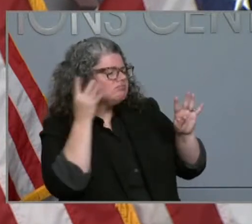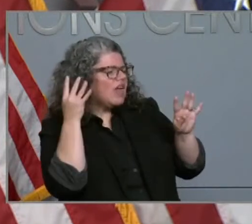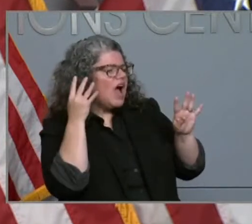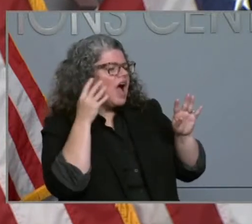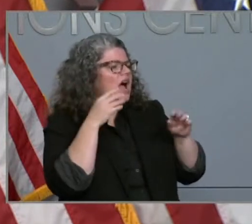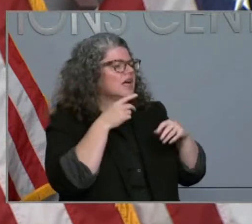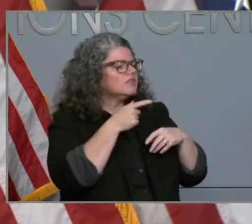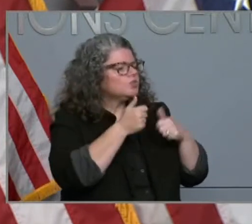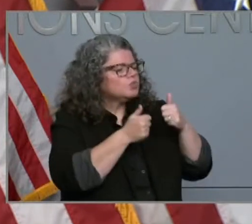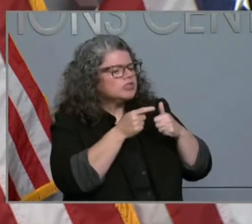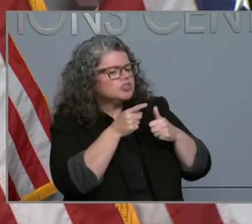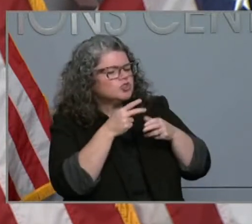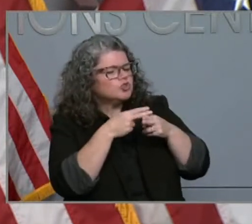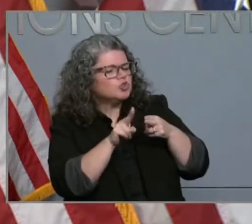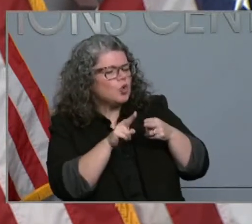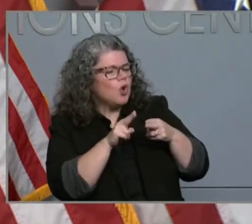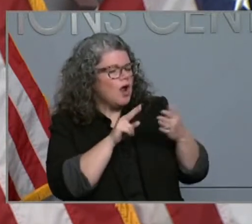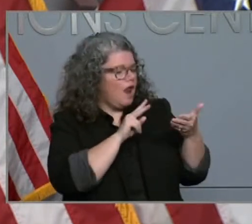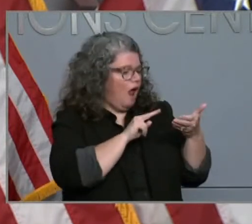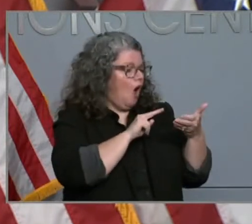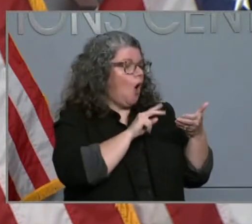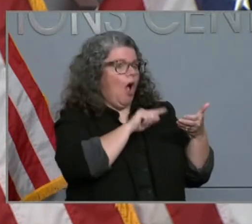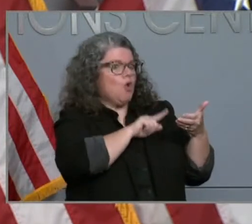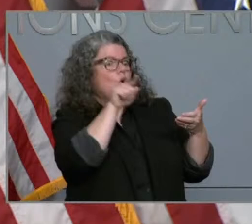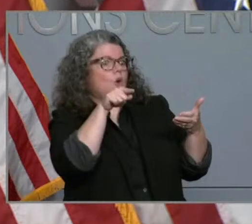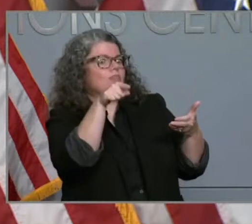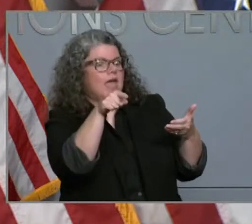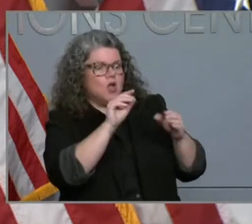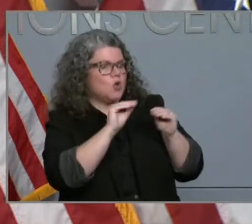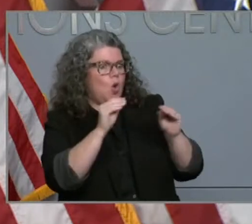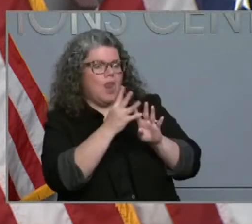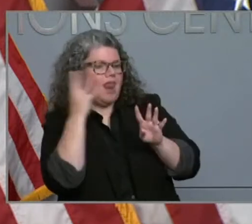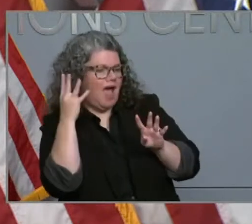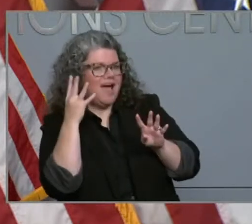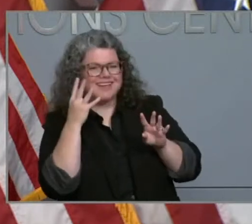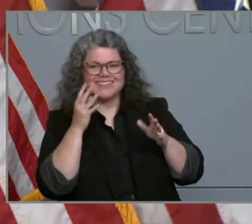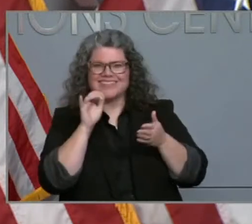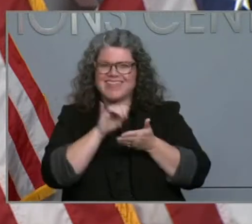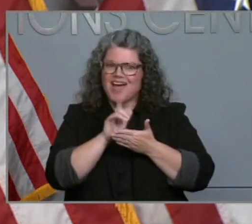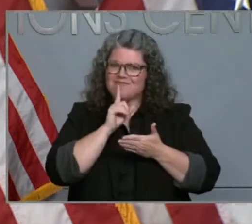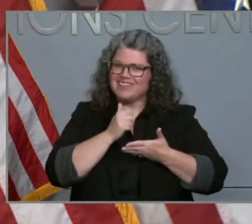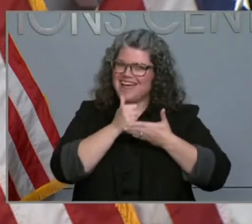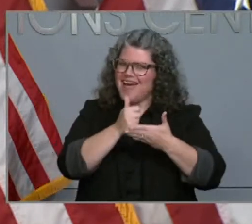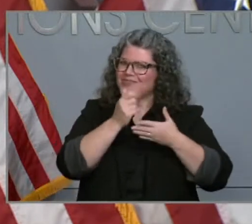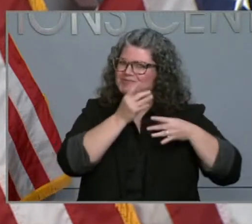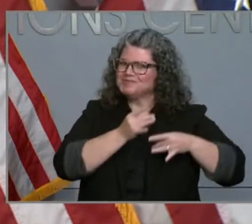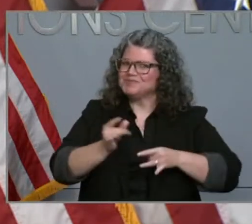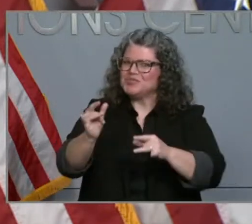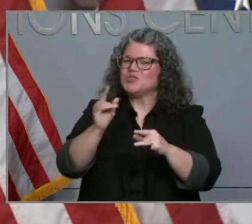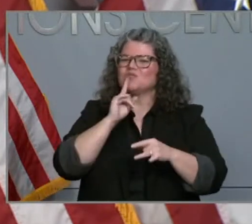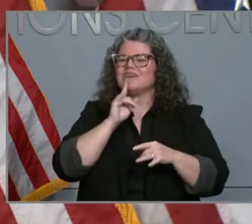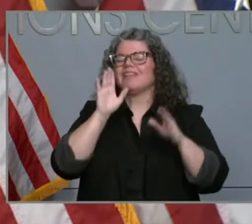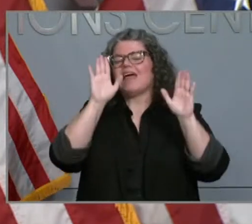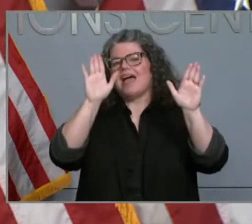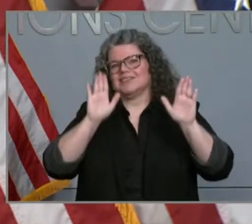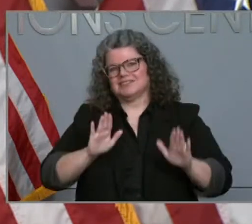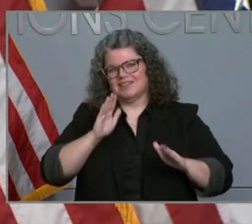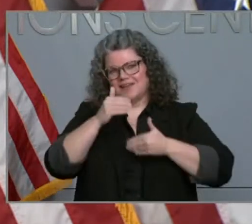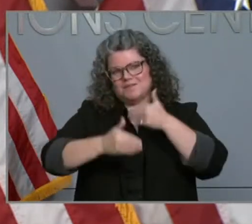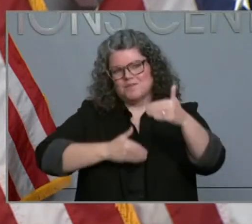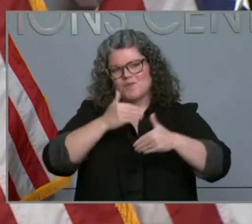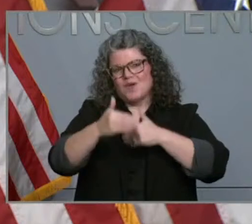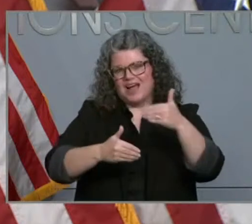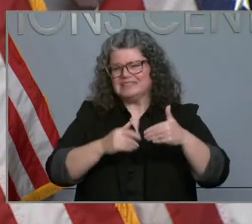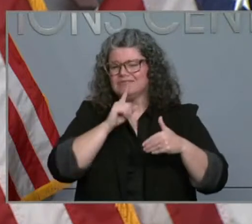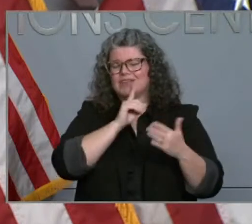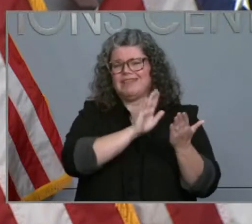of a line or no line, and took advantage of that. And it just overall was an excellent process, and